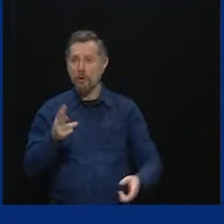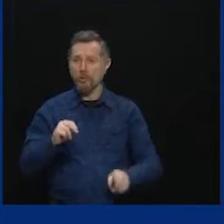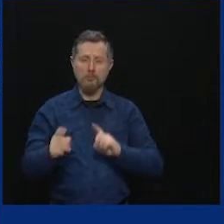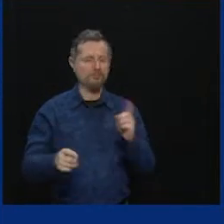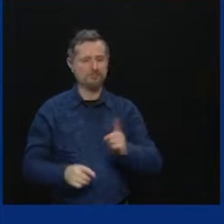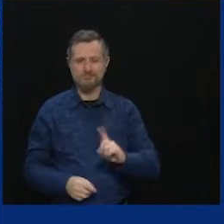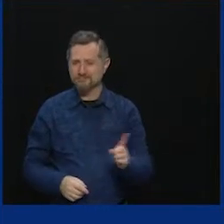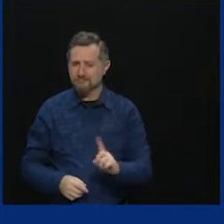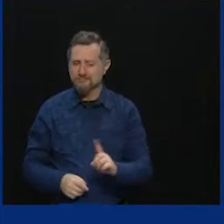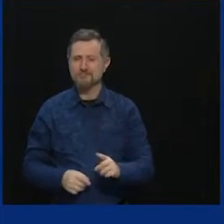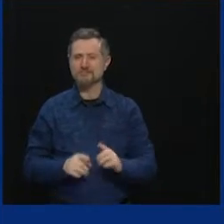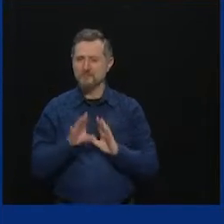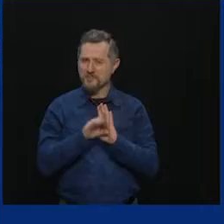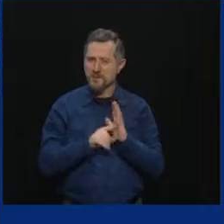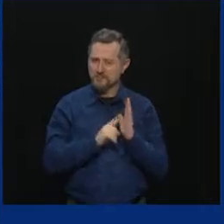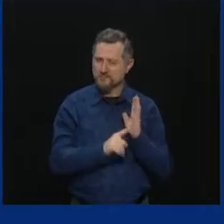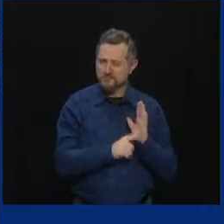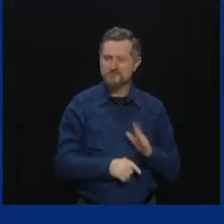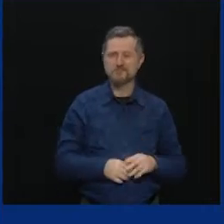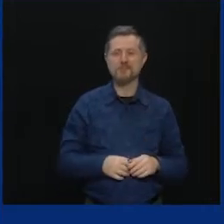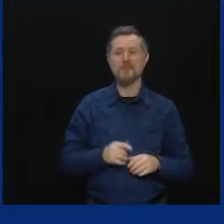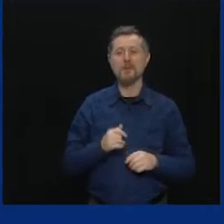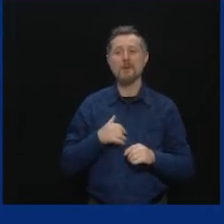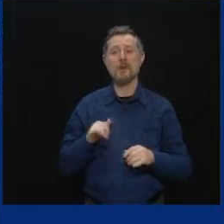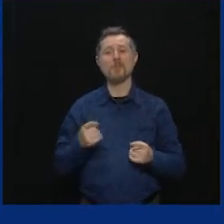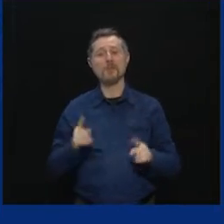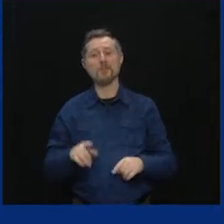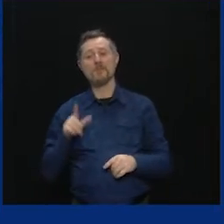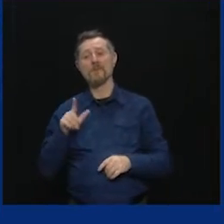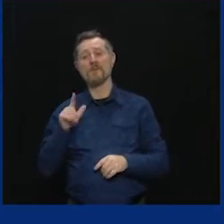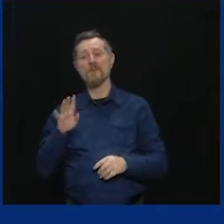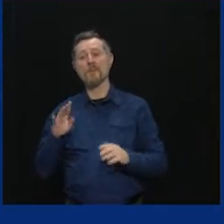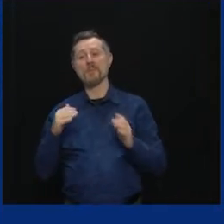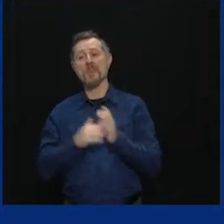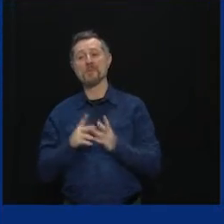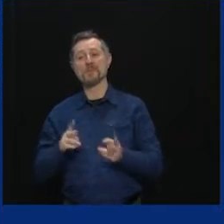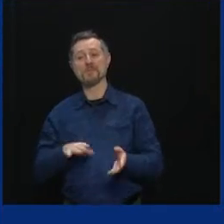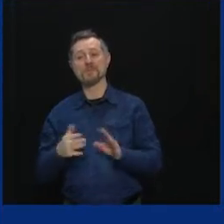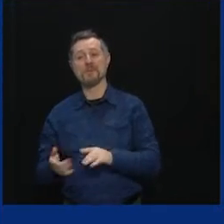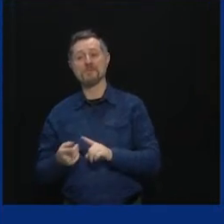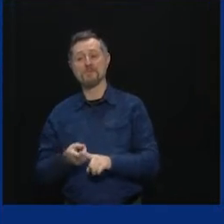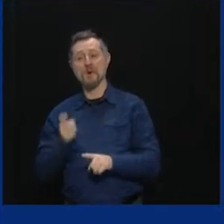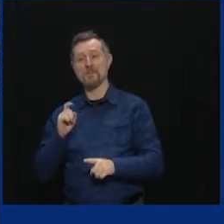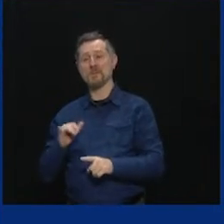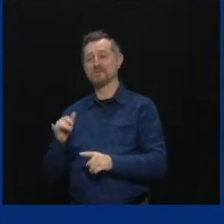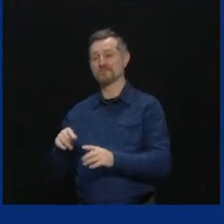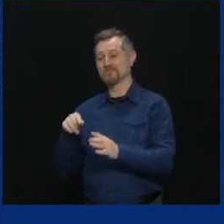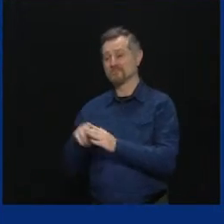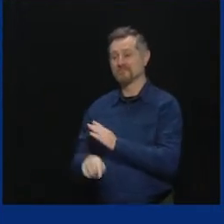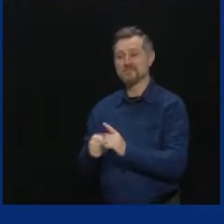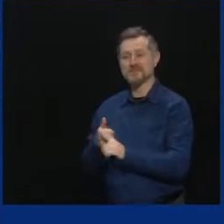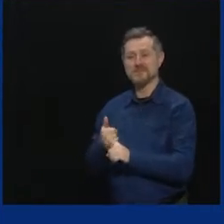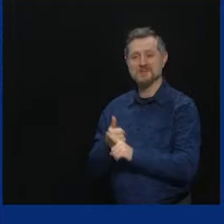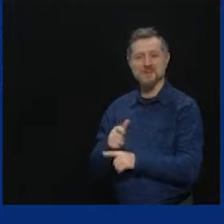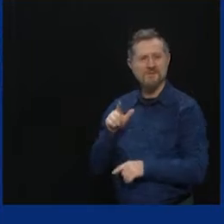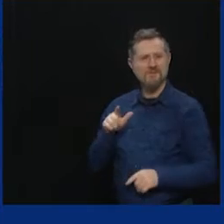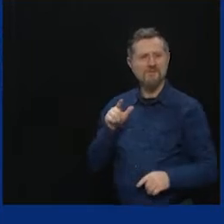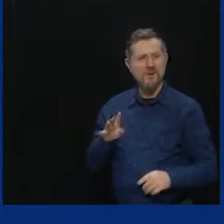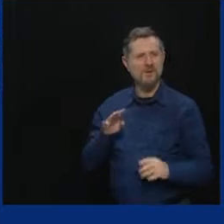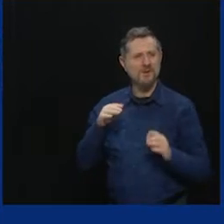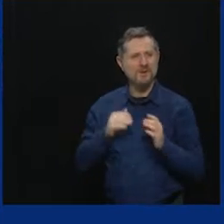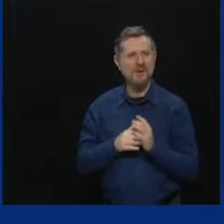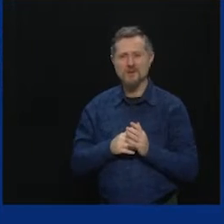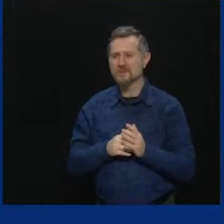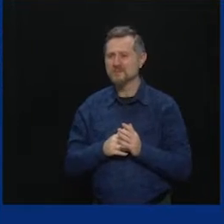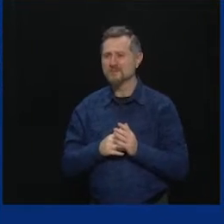the 24,000 who died of suicide. So we have not a crisis